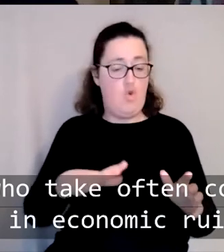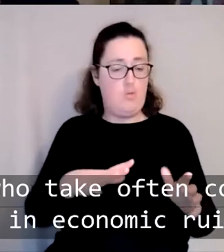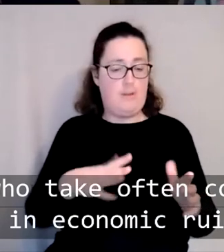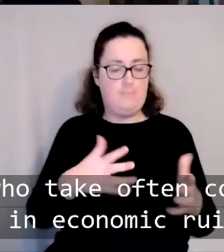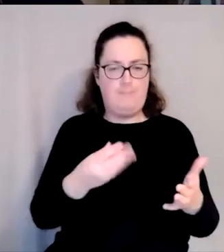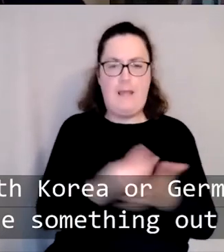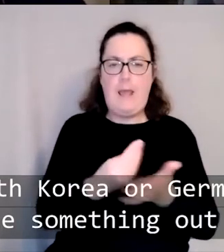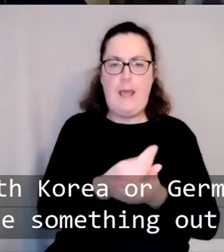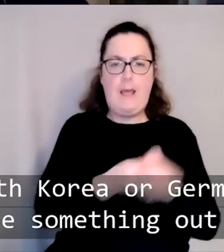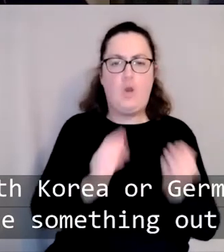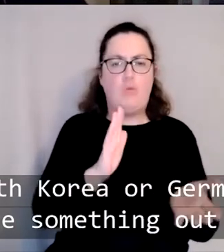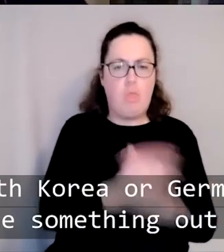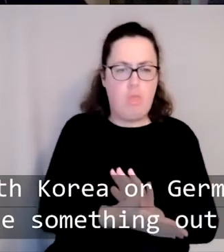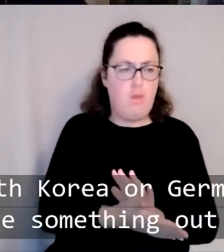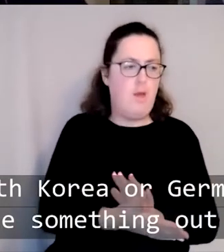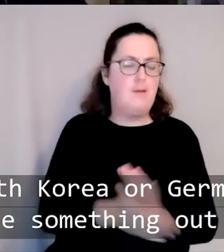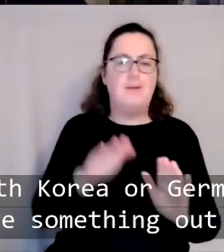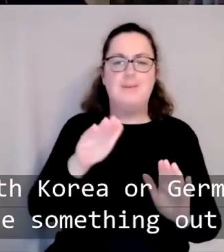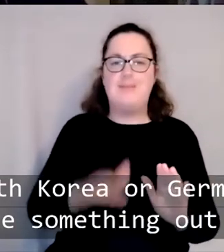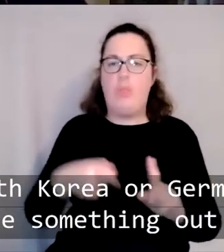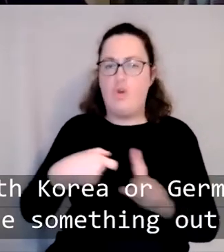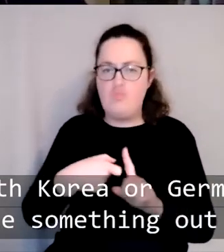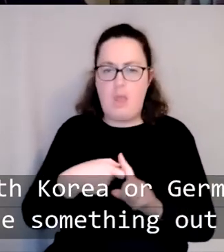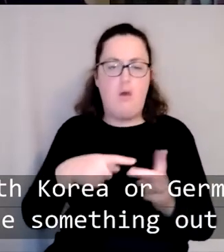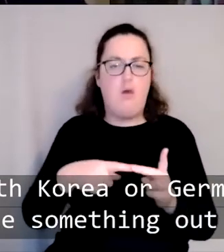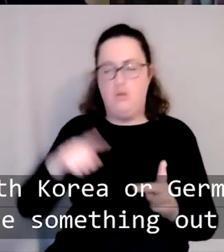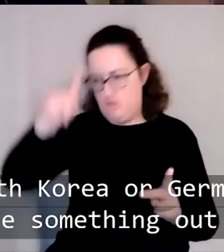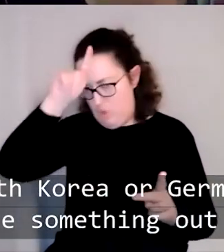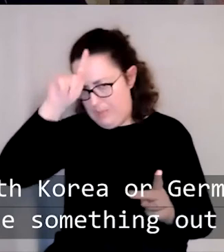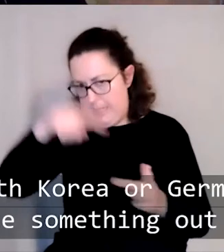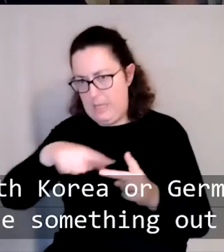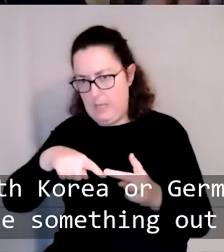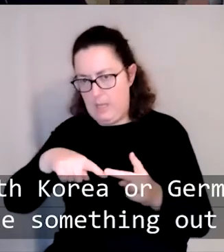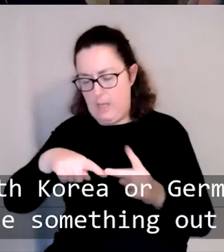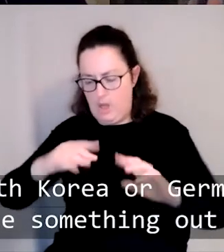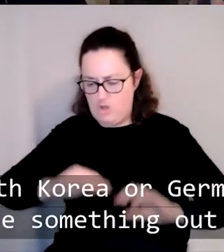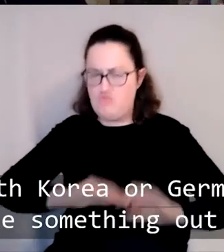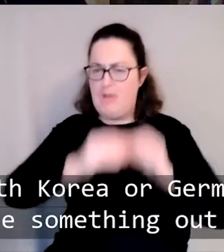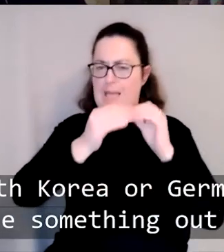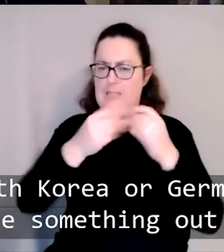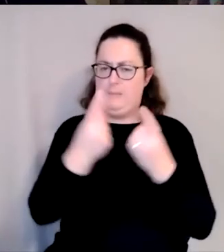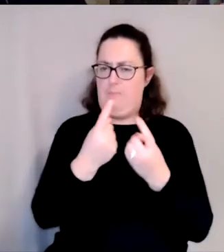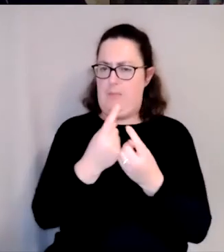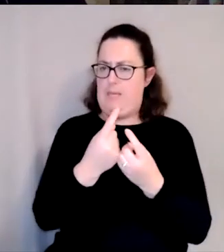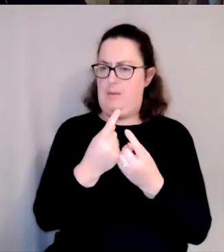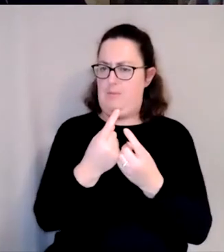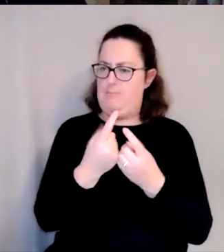like South Korea or Germany and create something out of them.